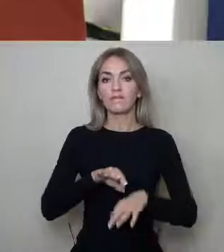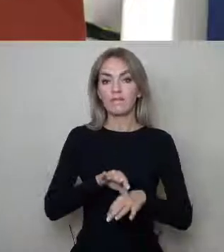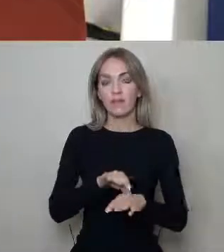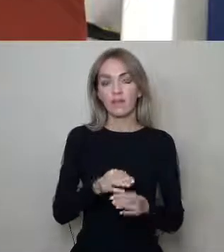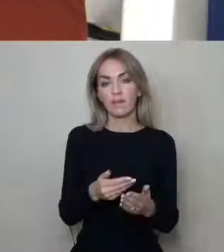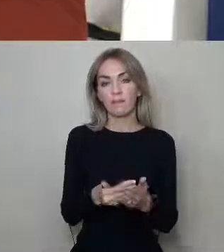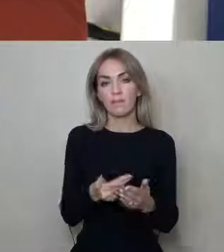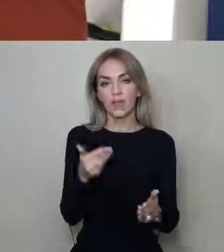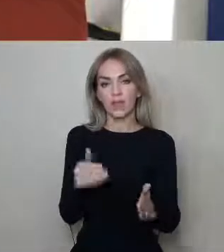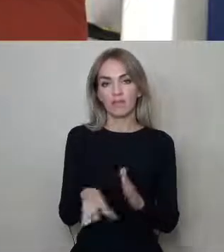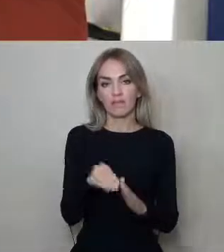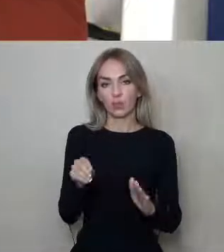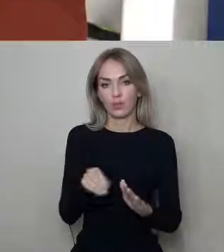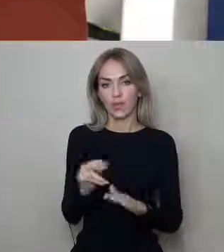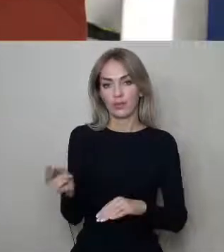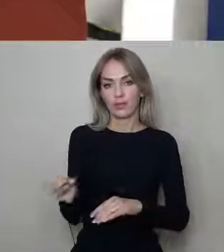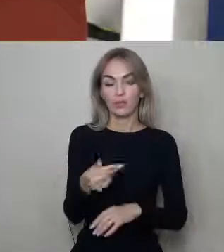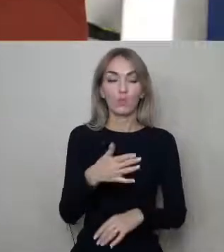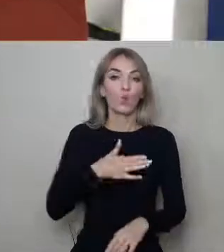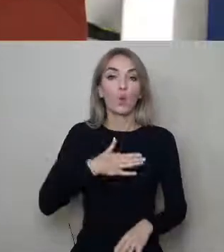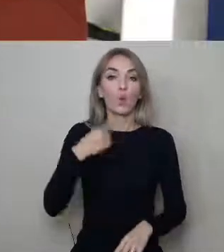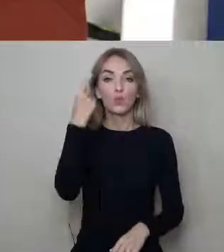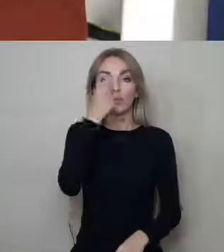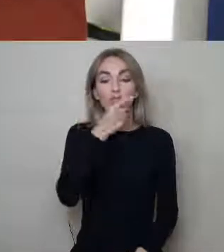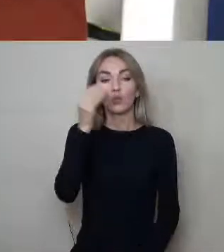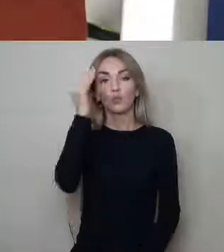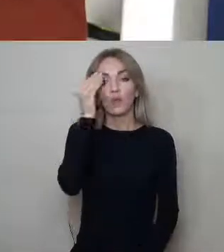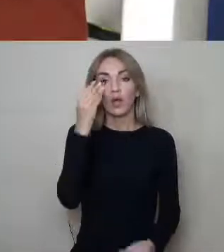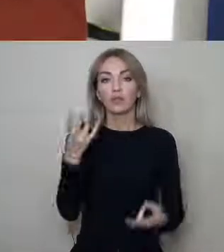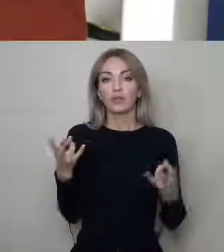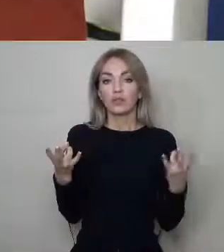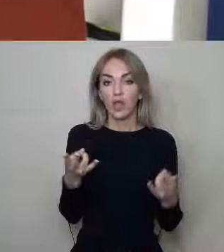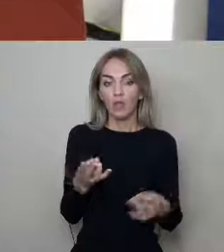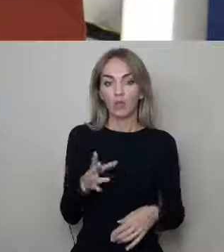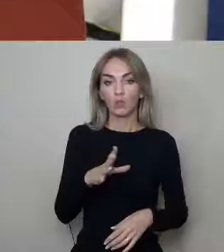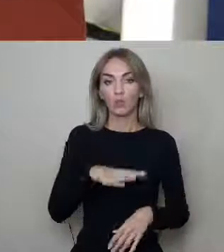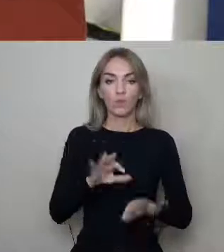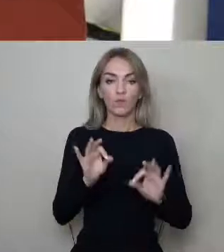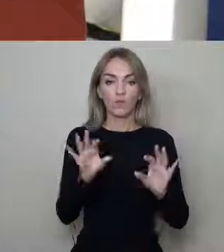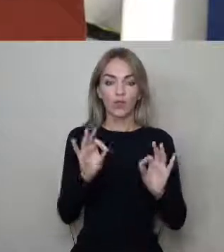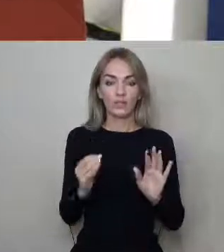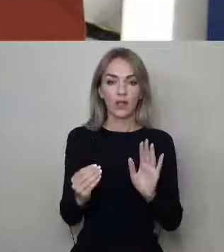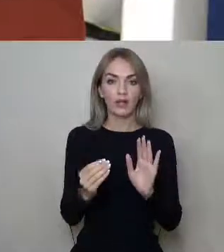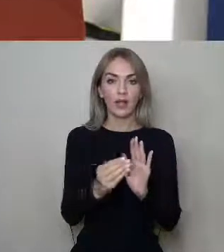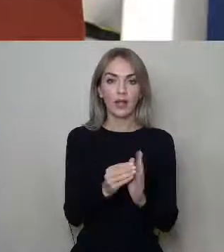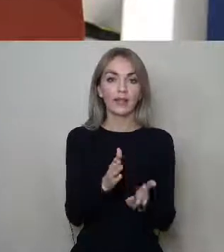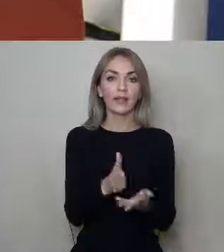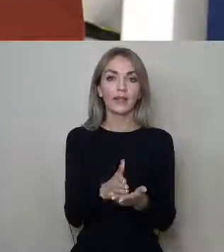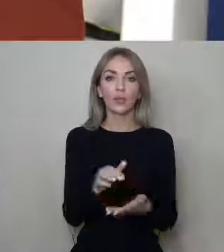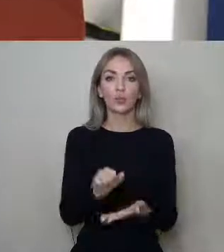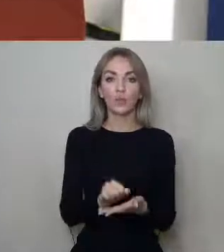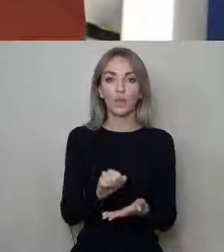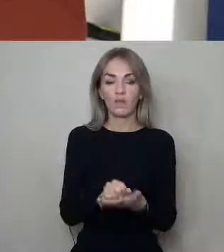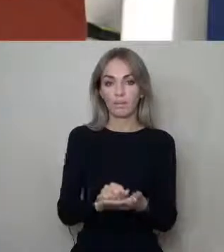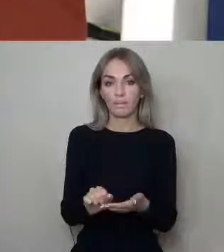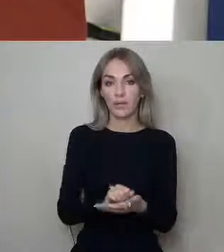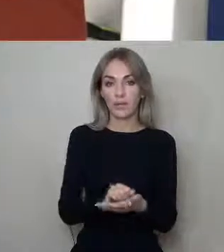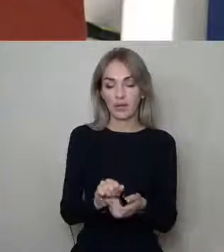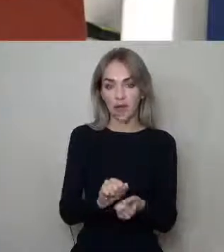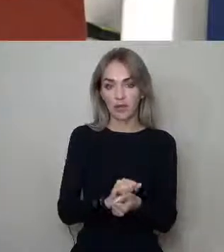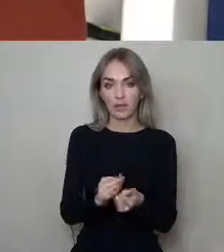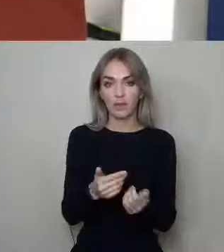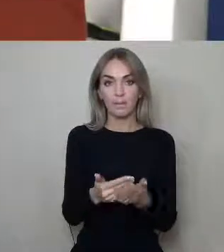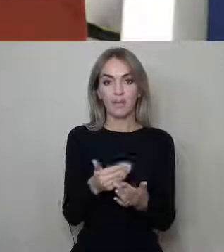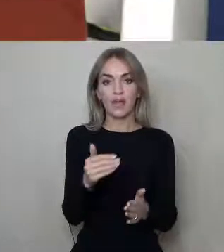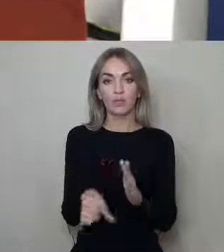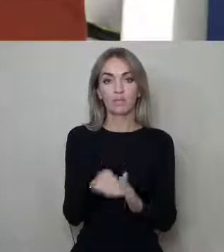campaign. Well, my personal opinion was that, okay, in the explanations you should have said that, okay, there are